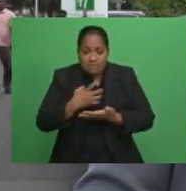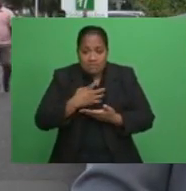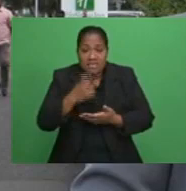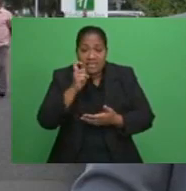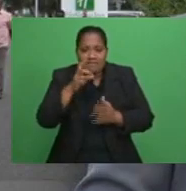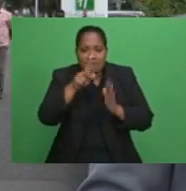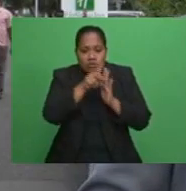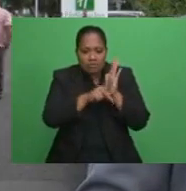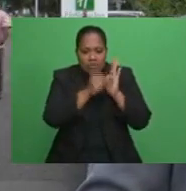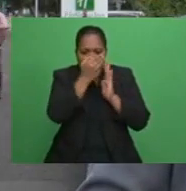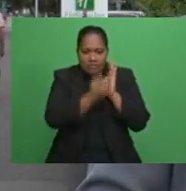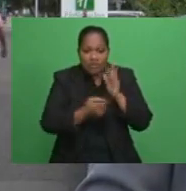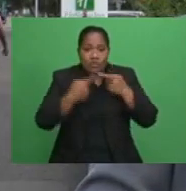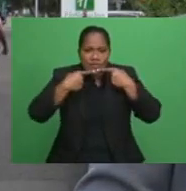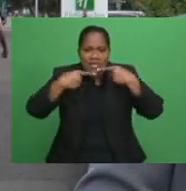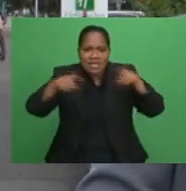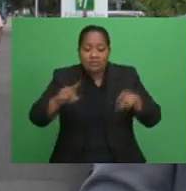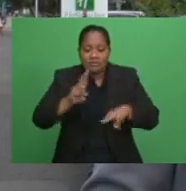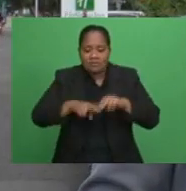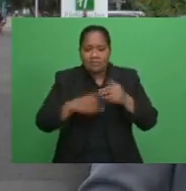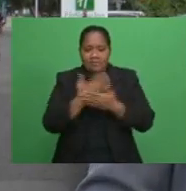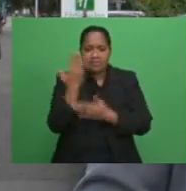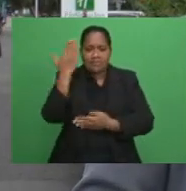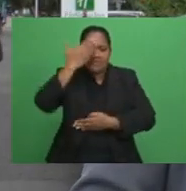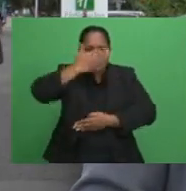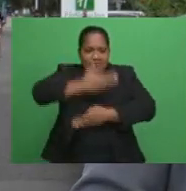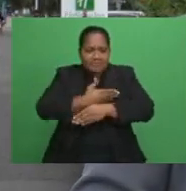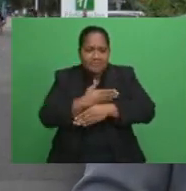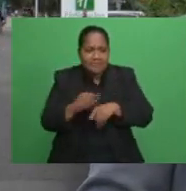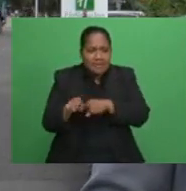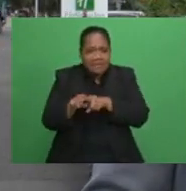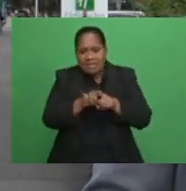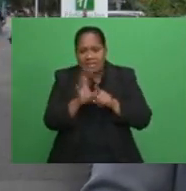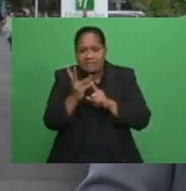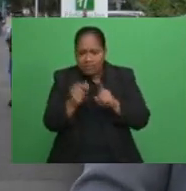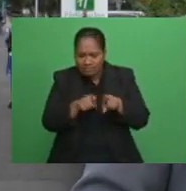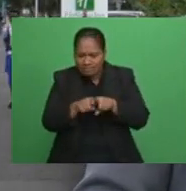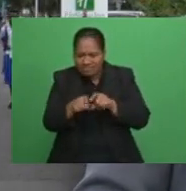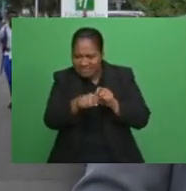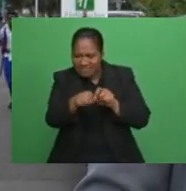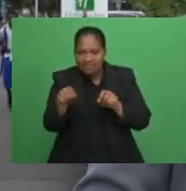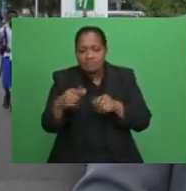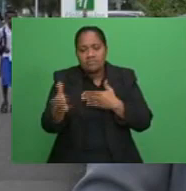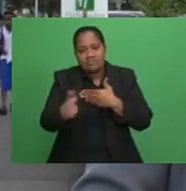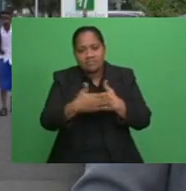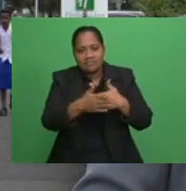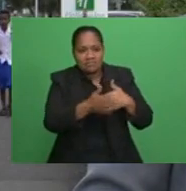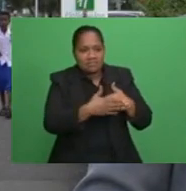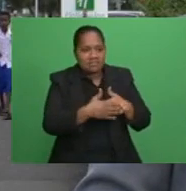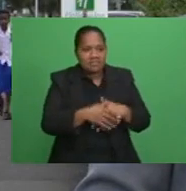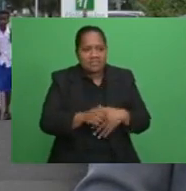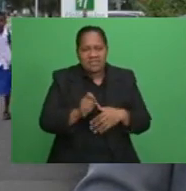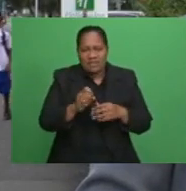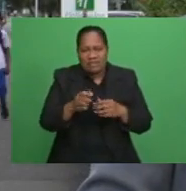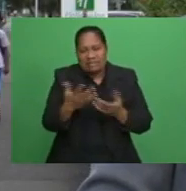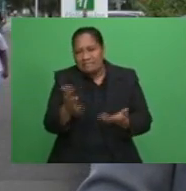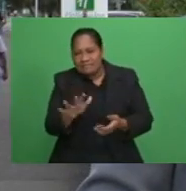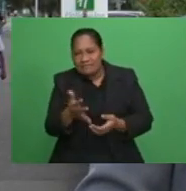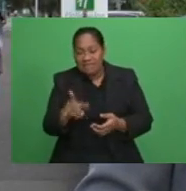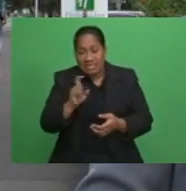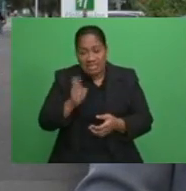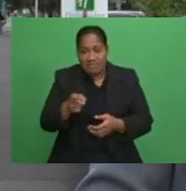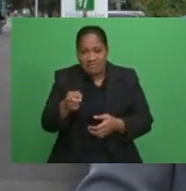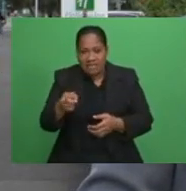night. Many smaller establishments have closed and there is uncertainty if they will ever return to business.